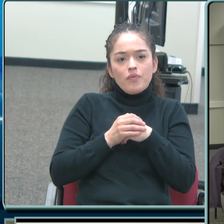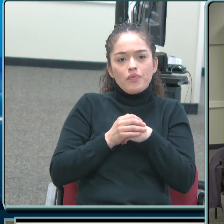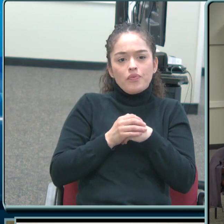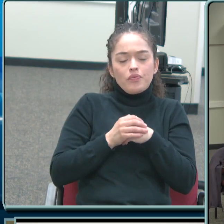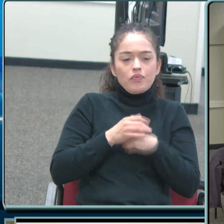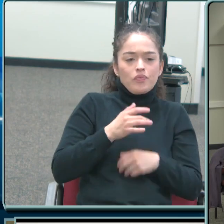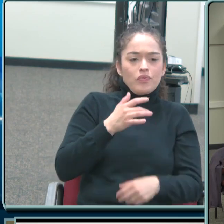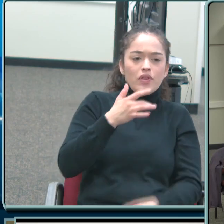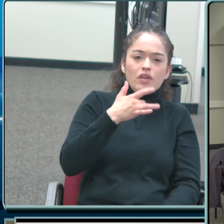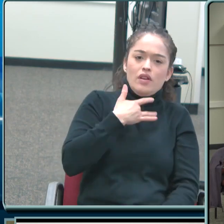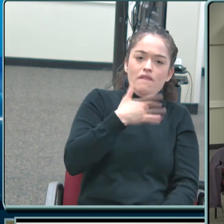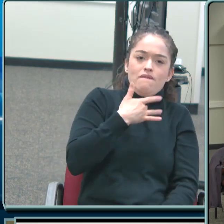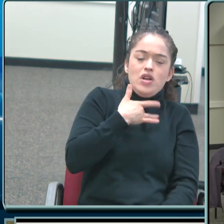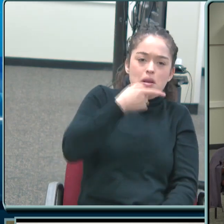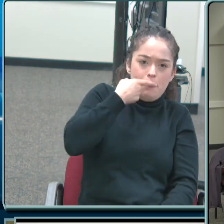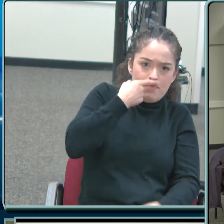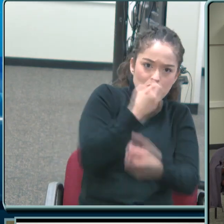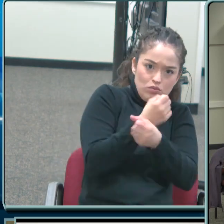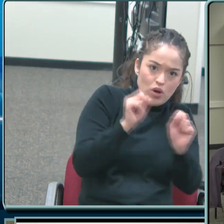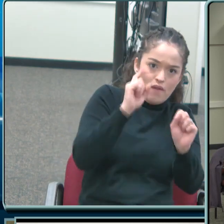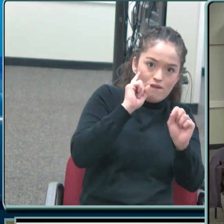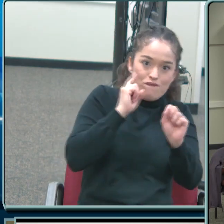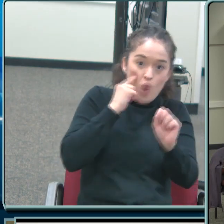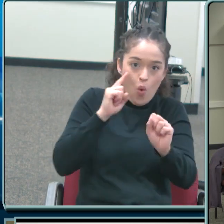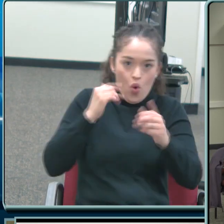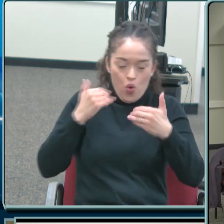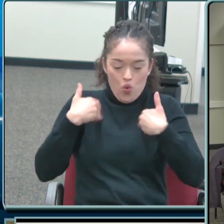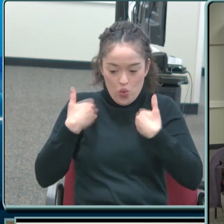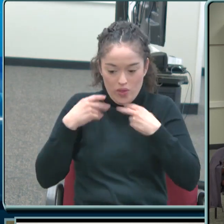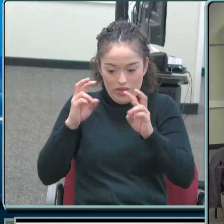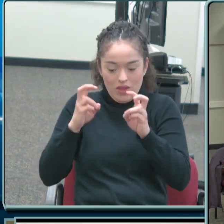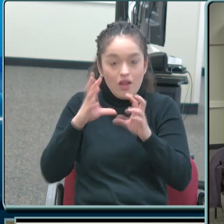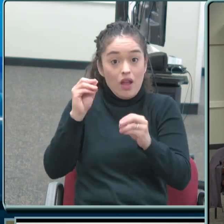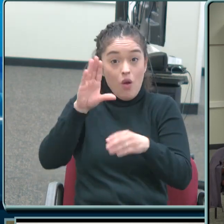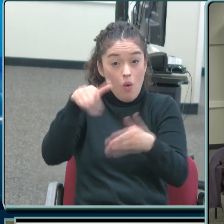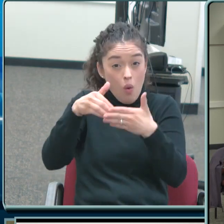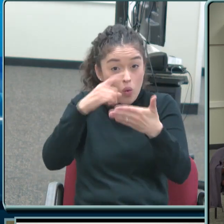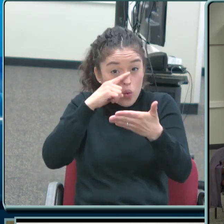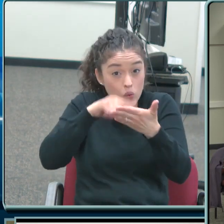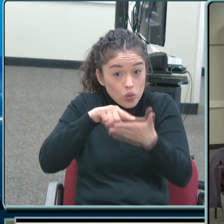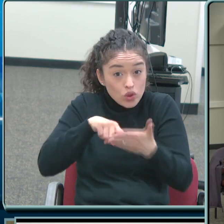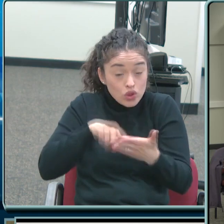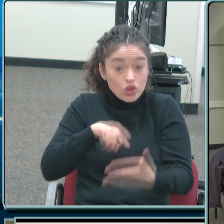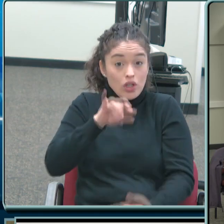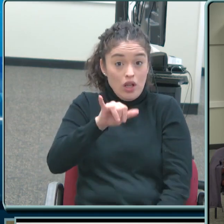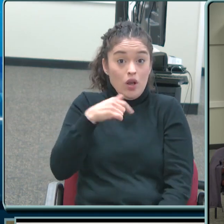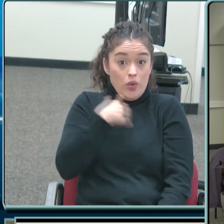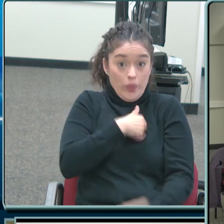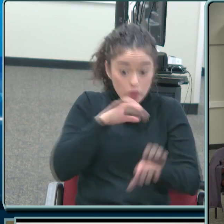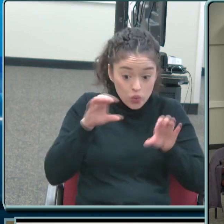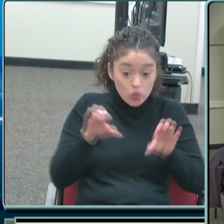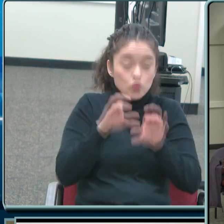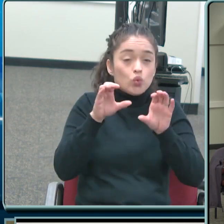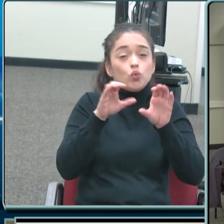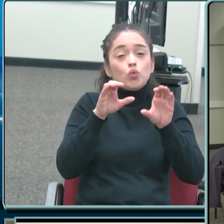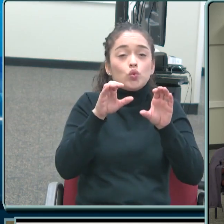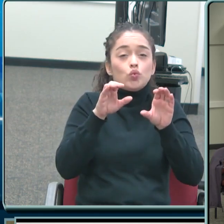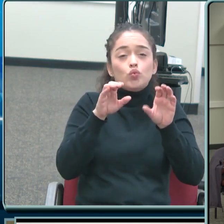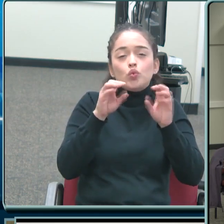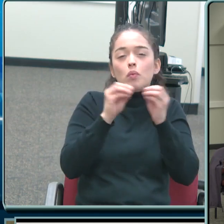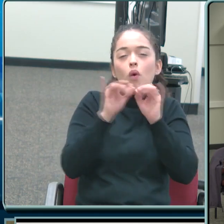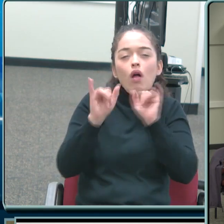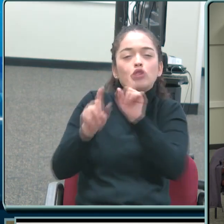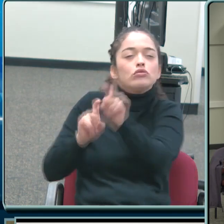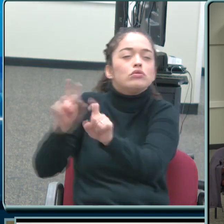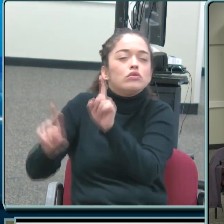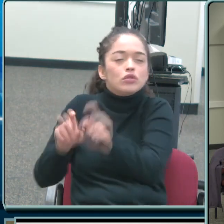Build Public Support for Creating Community Spaces for Youth. And the research that they have done through kind of surveying